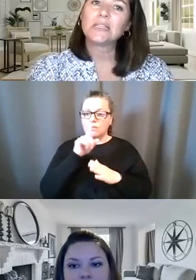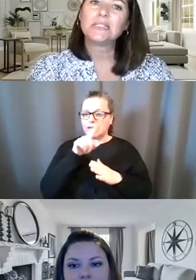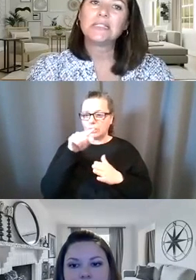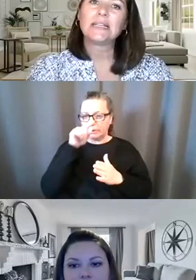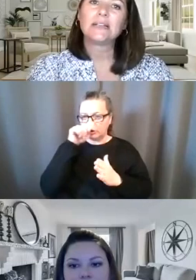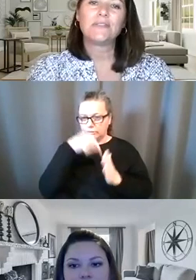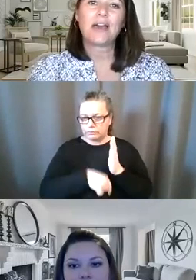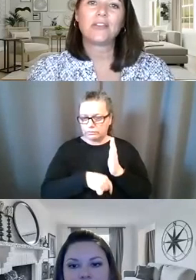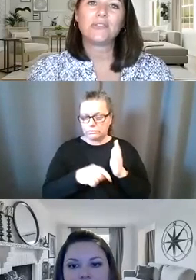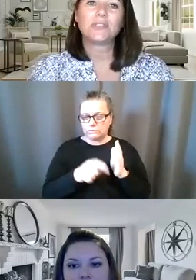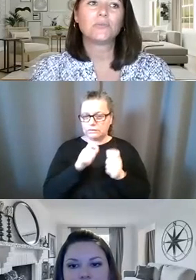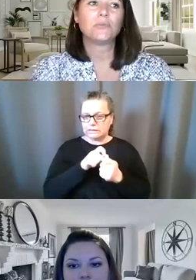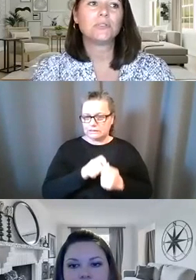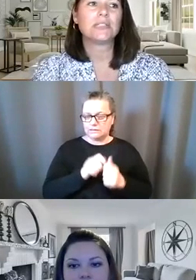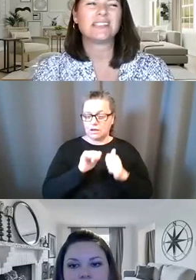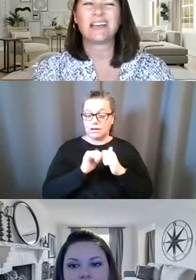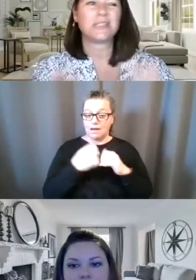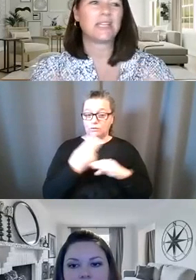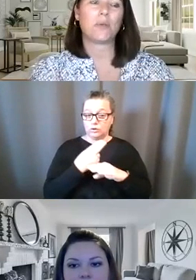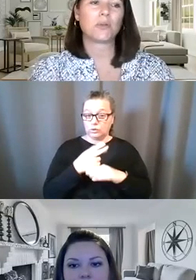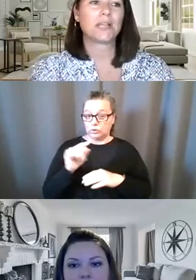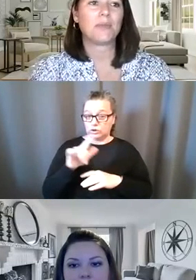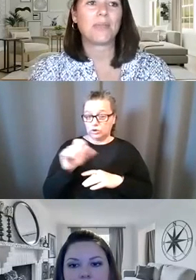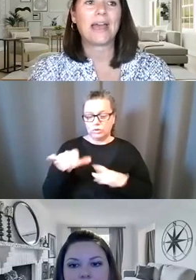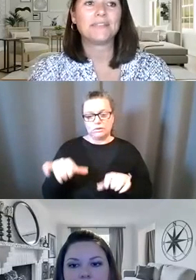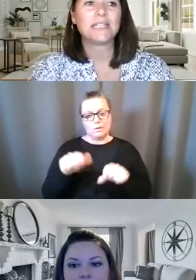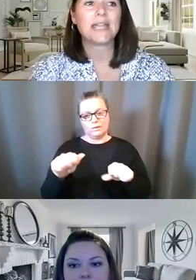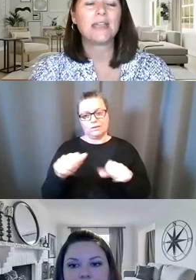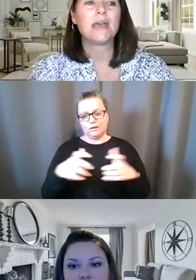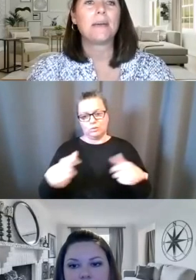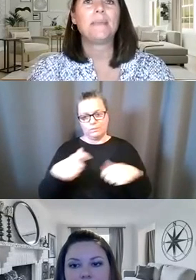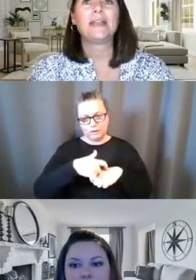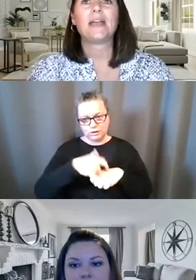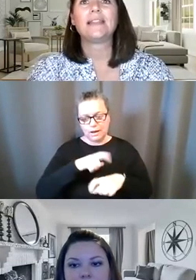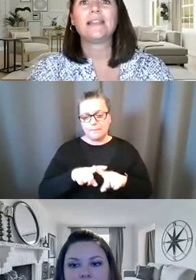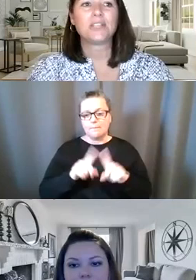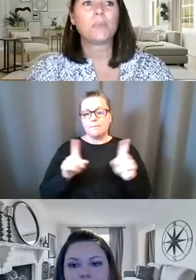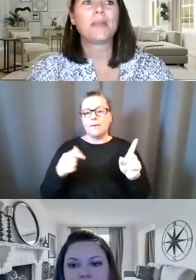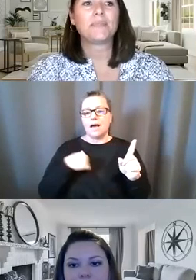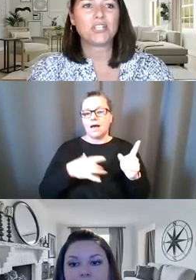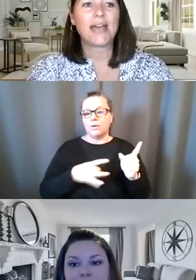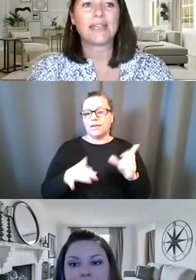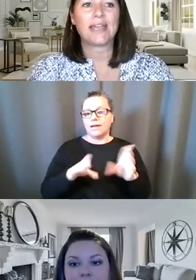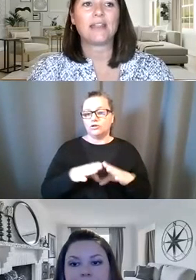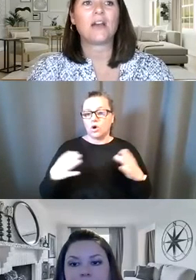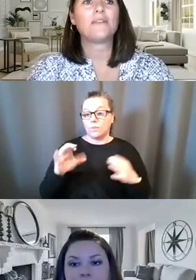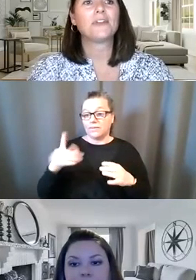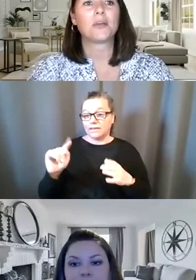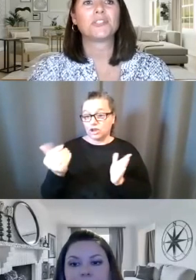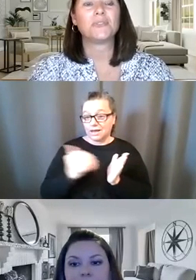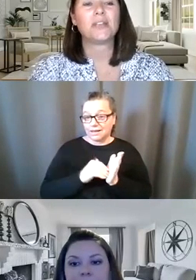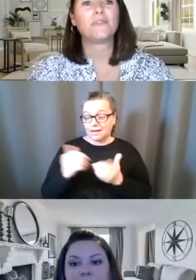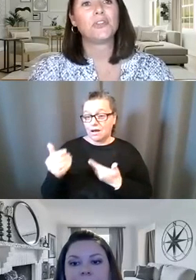into the details of how to use the tools, as that would take way more time than we have today. But I'd like to open up the chat again and